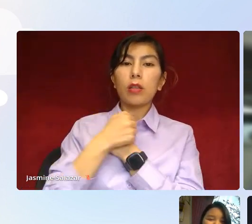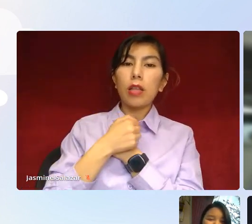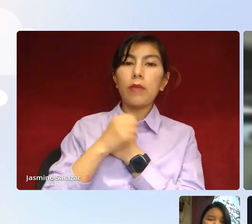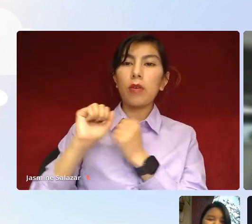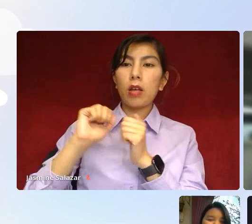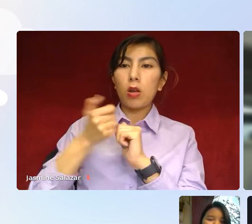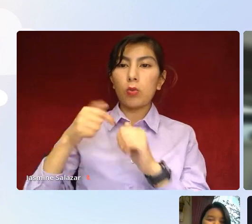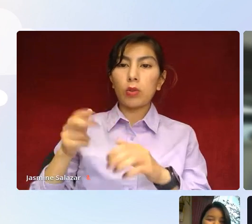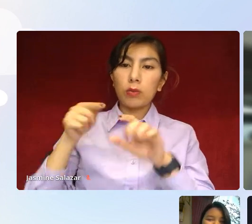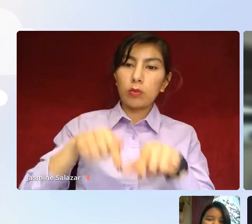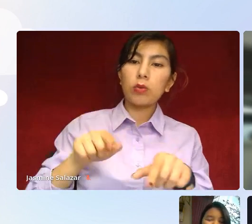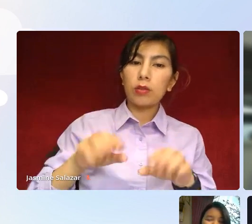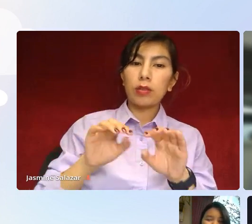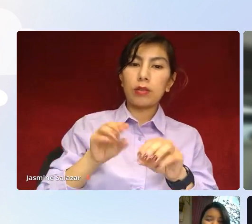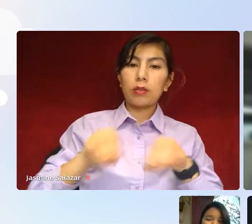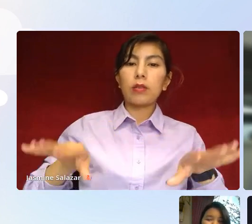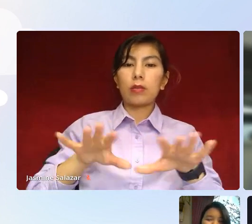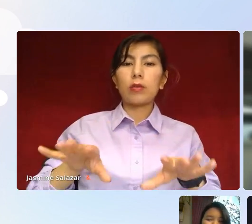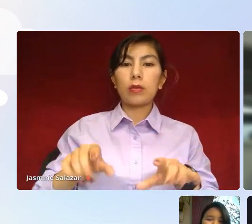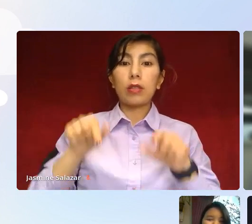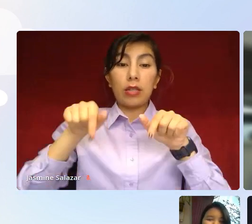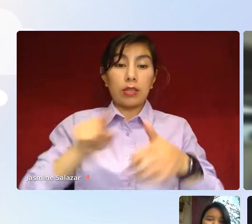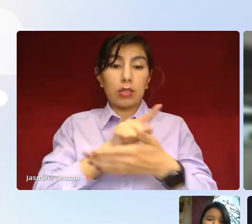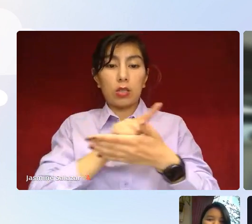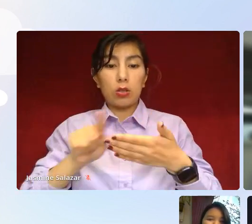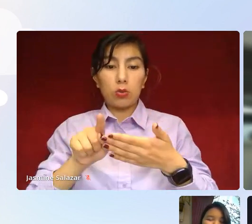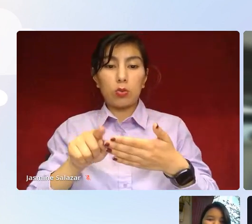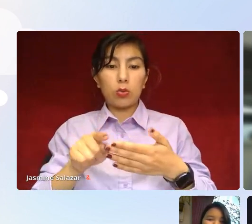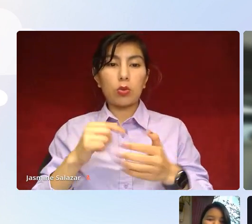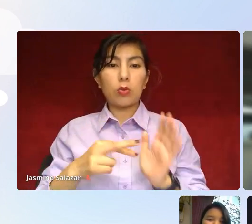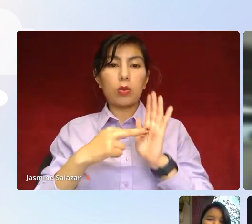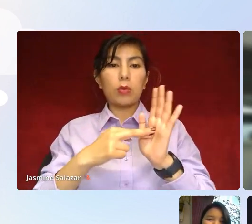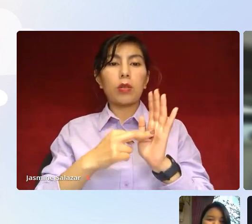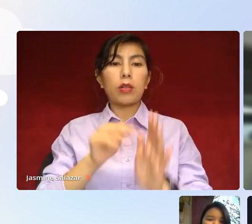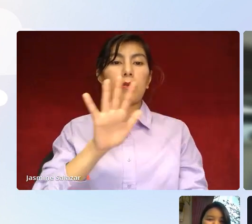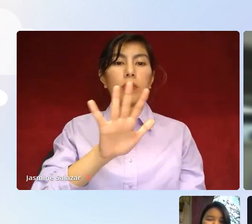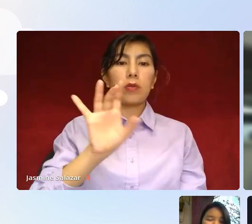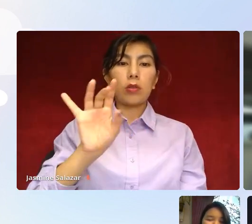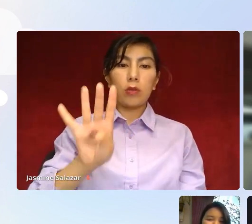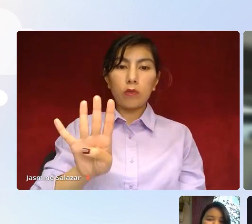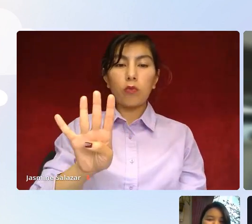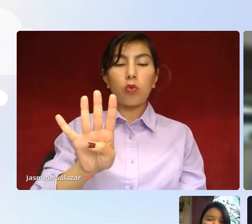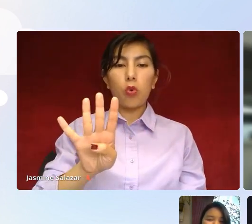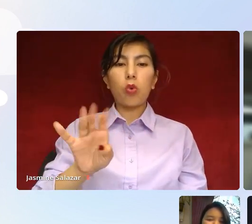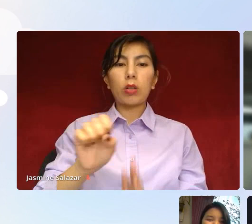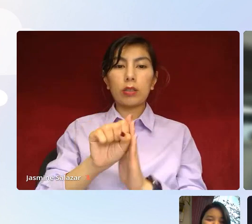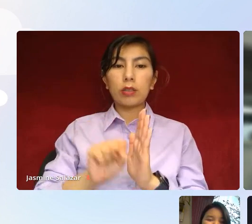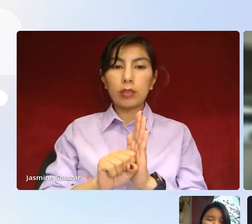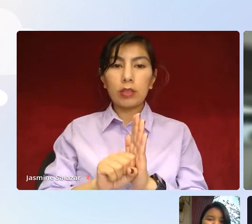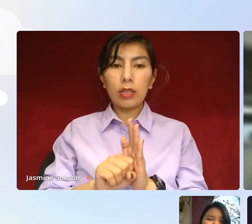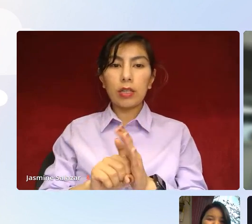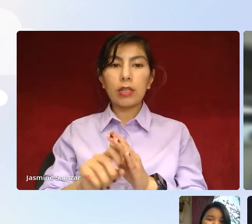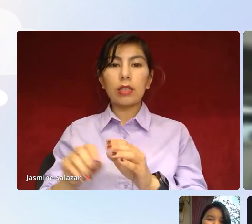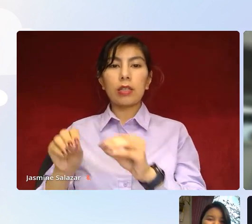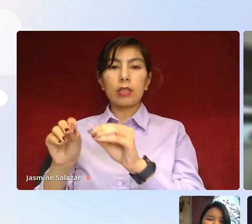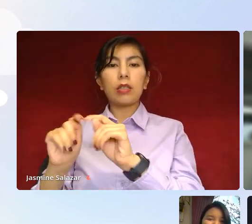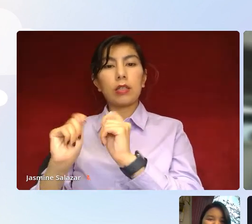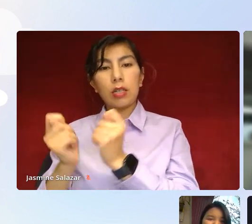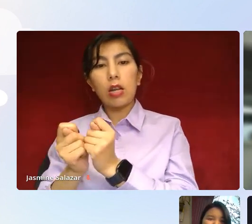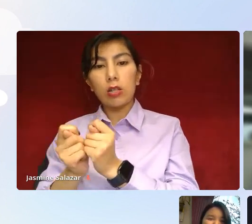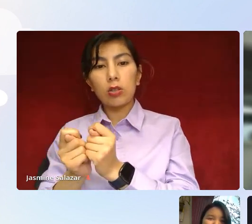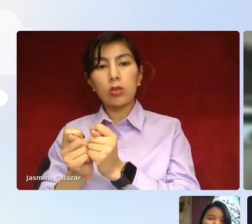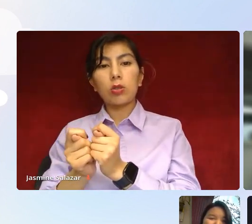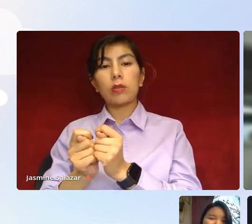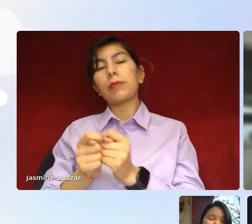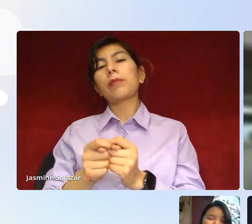We come together this week representing 54 U.S. states and territories and multiple countries to celebrate National